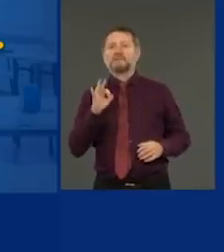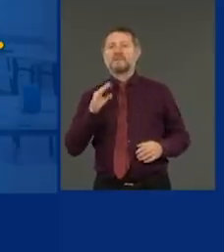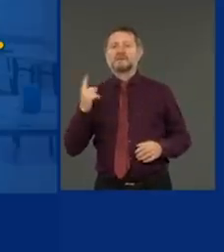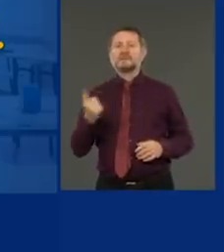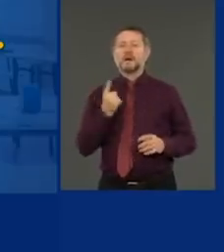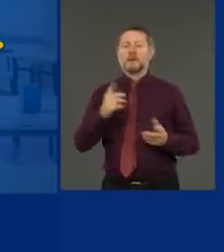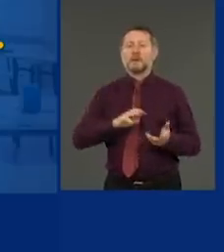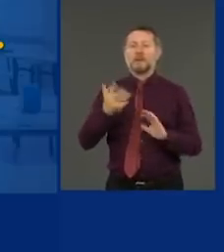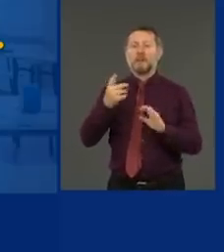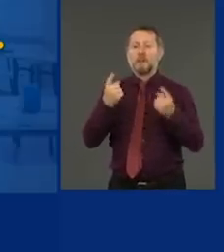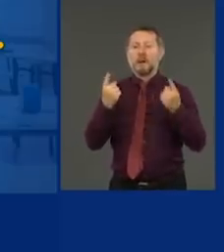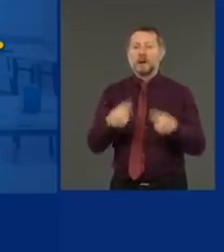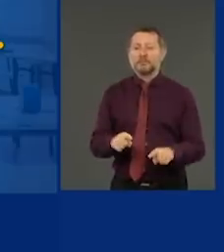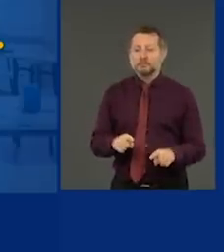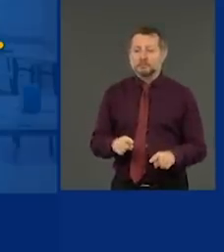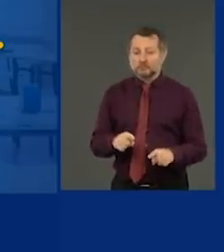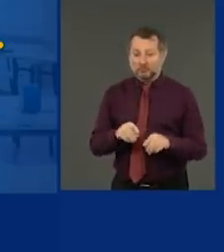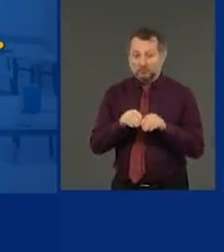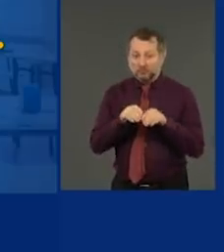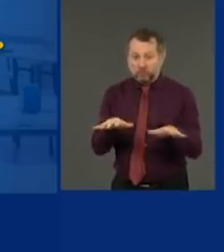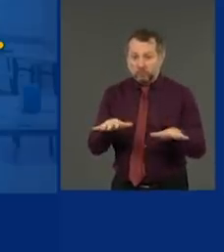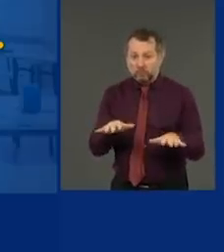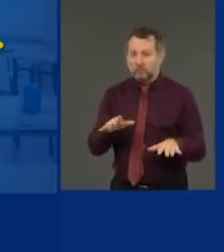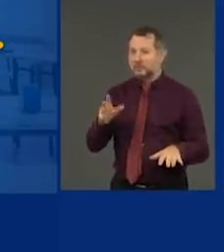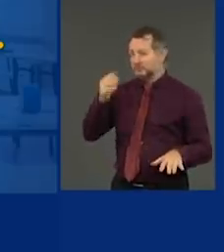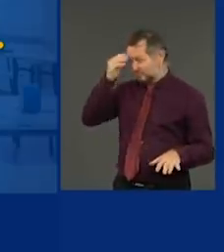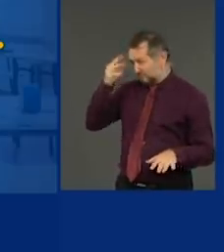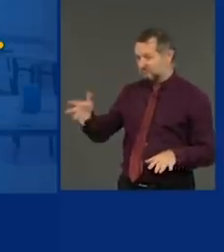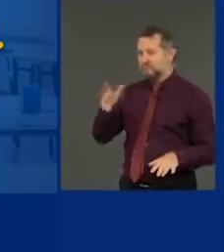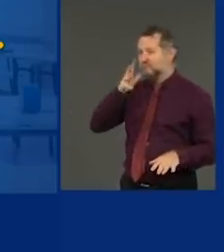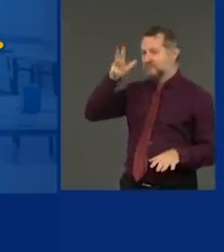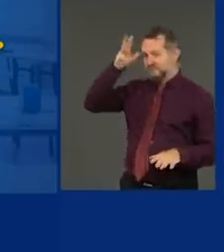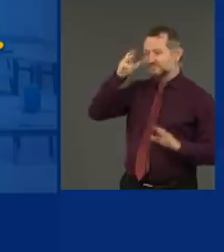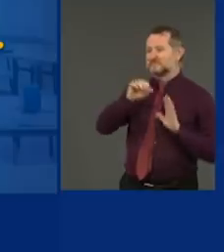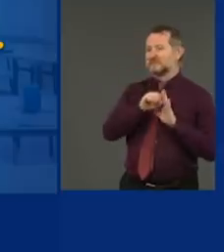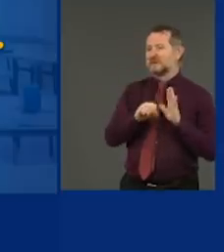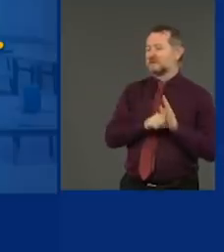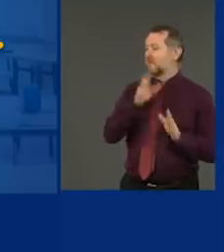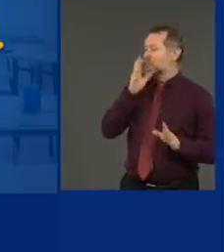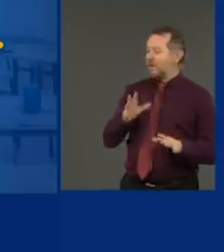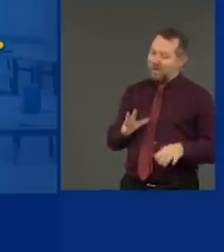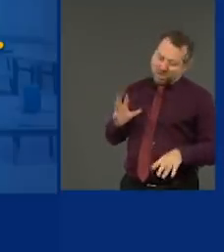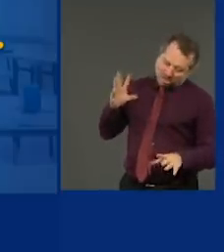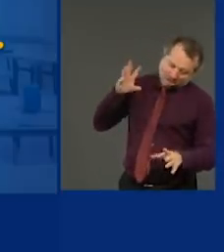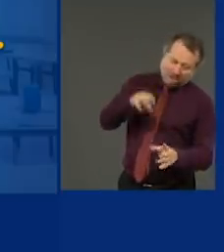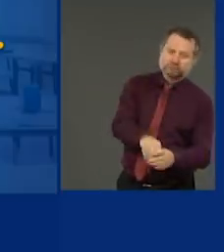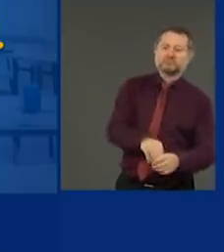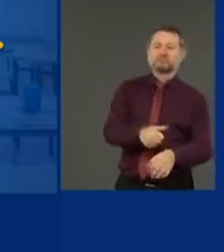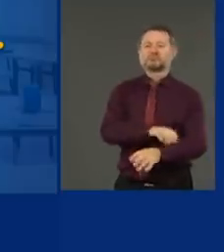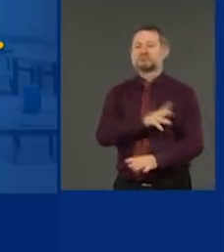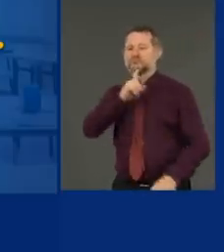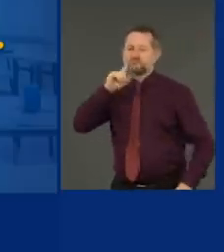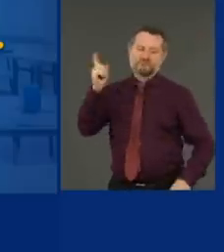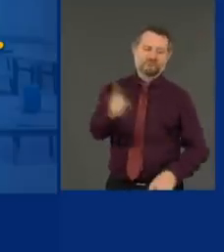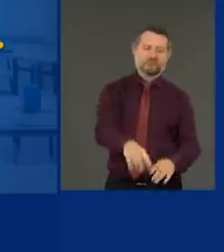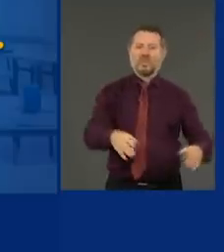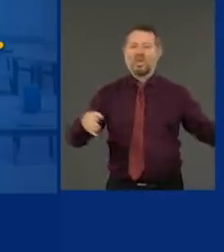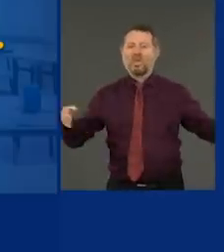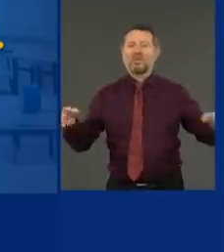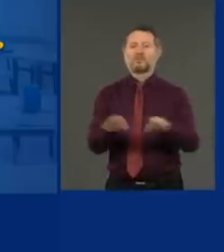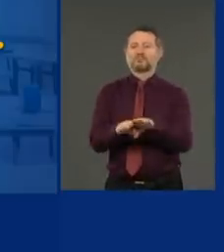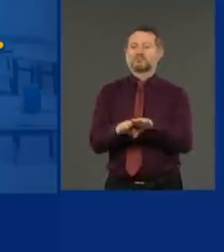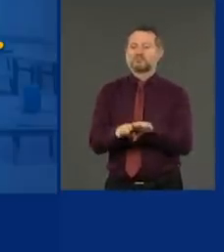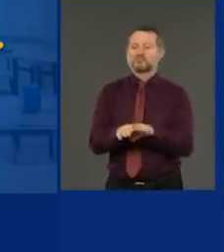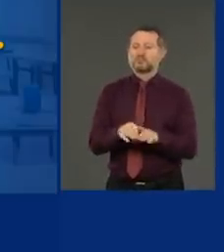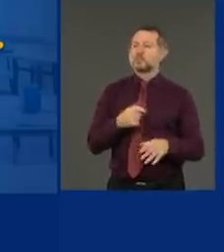and there's a spread, then the state will step in and we will close the school. But we don't want to get to that point.